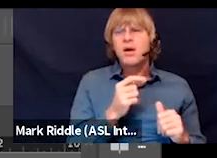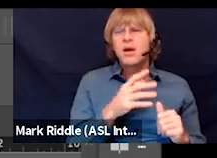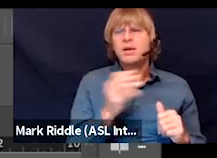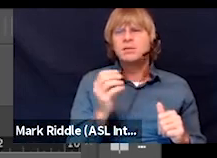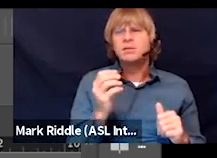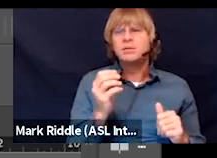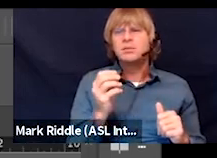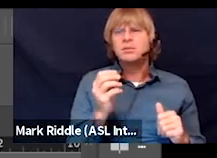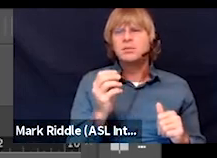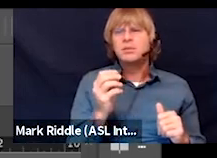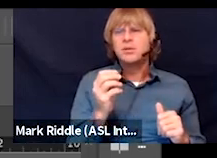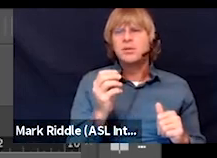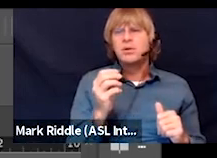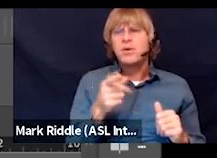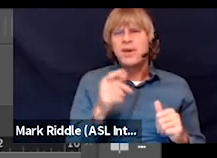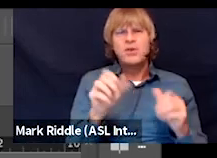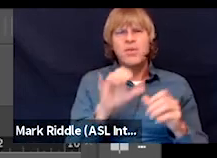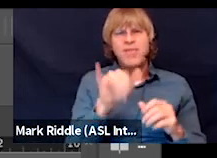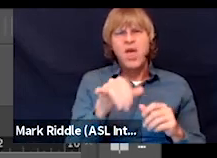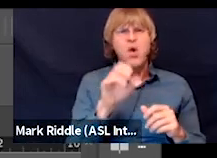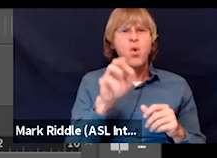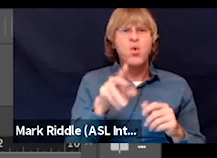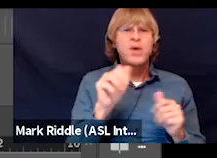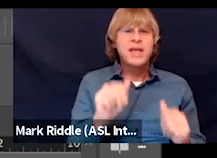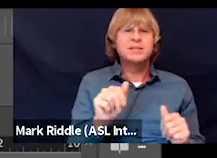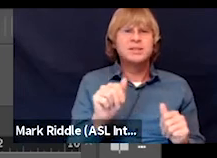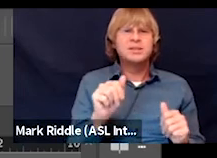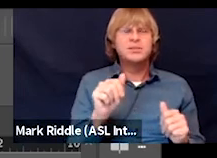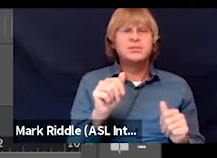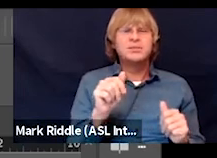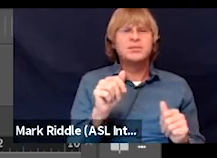and you can do that, or you can